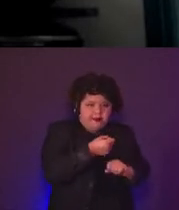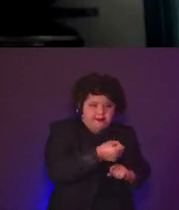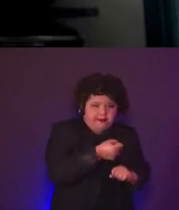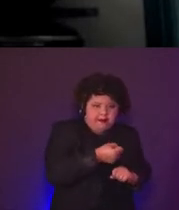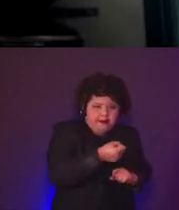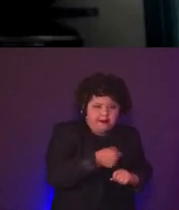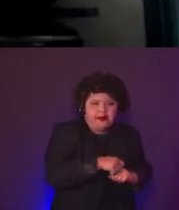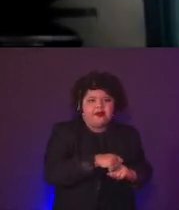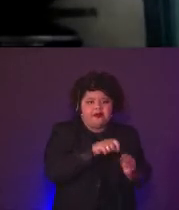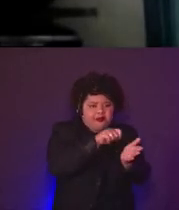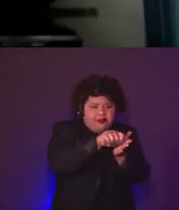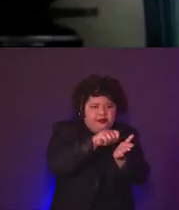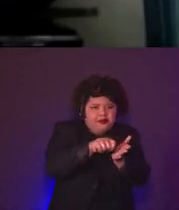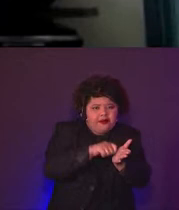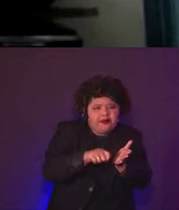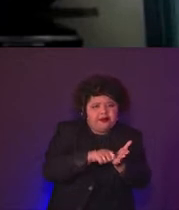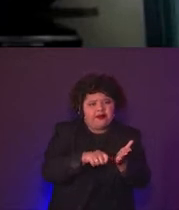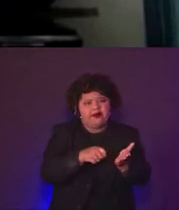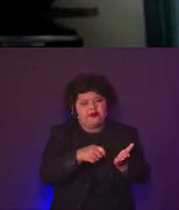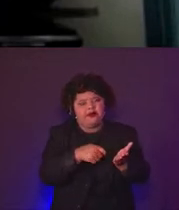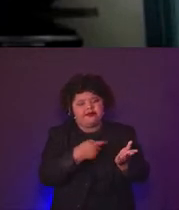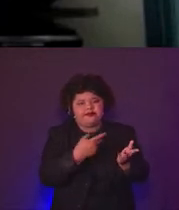candidate who was running for office, and they'd write the story about this person. And sometimes it'd be